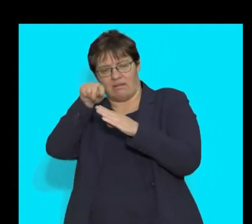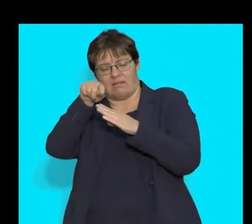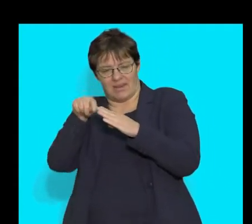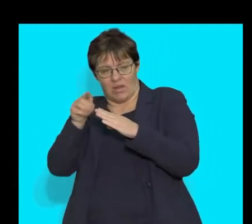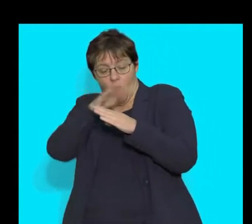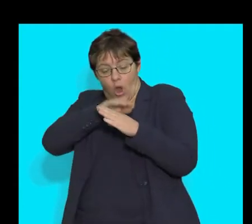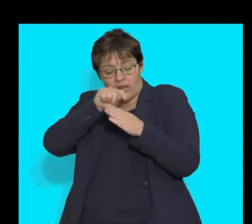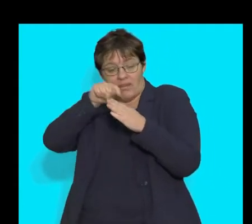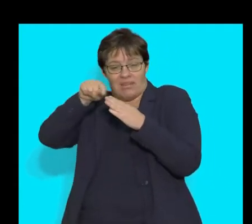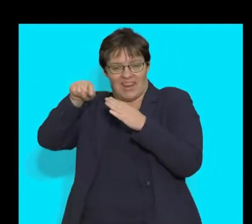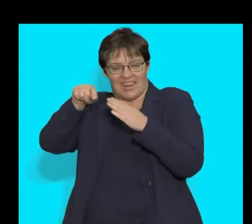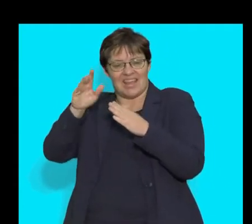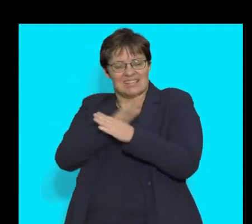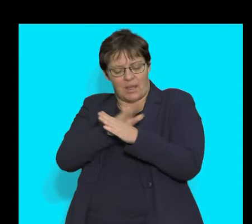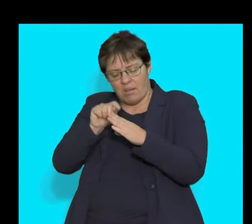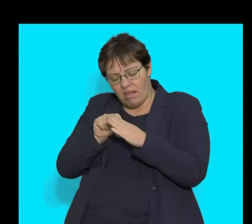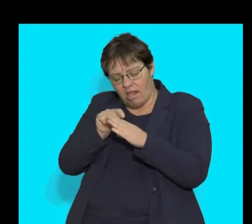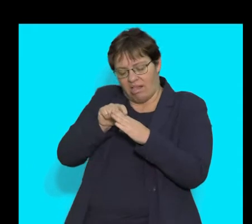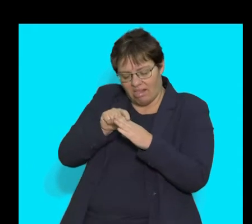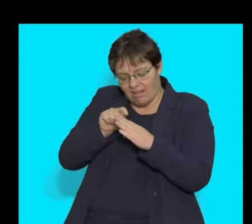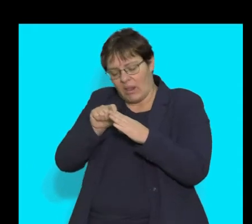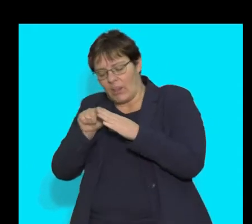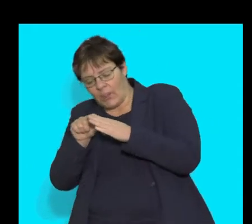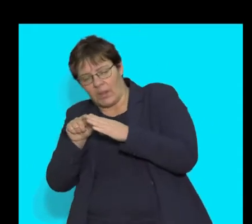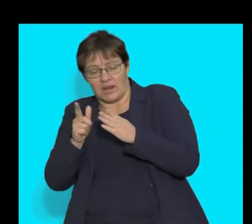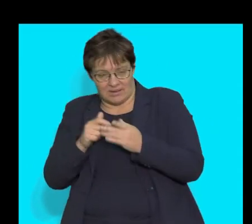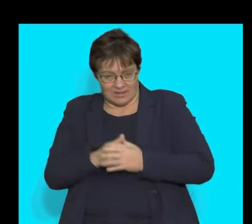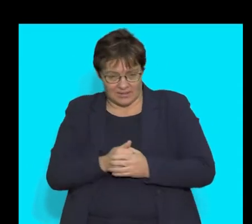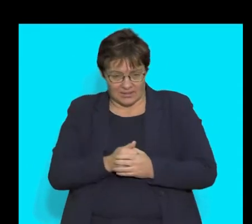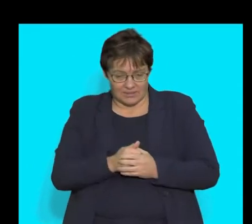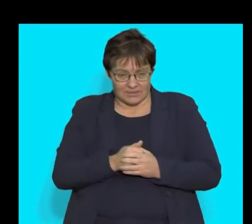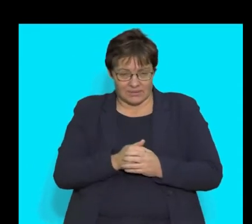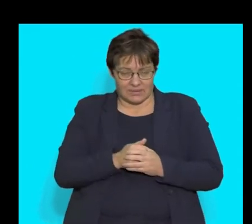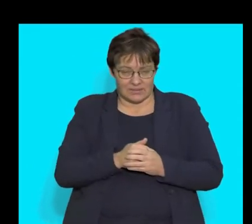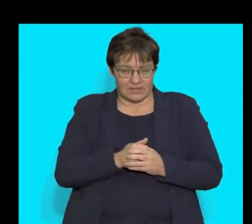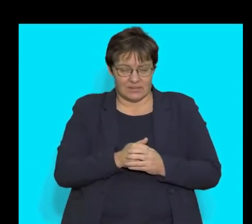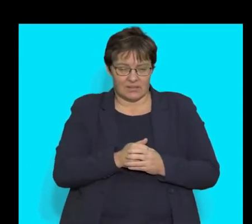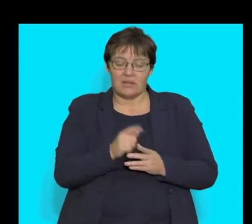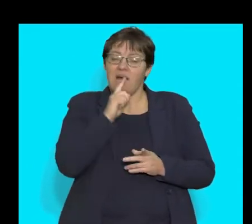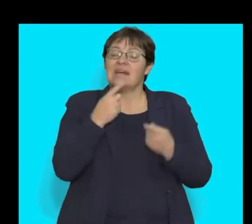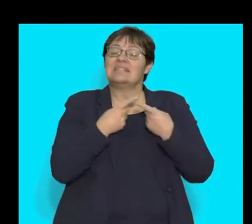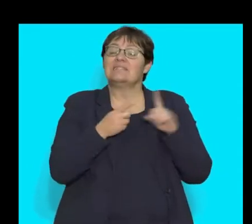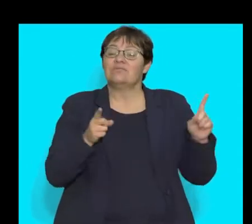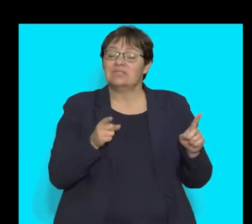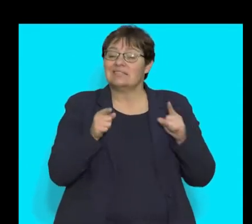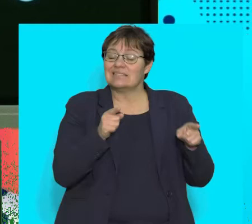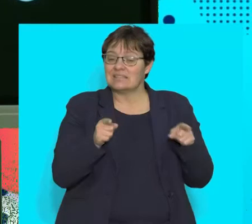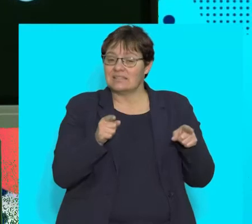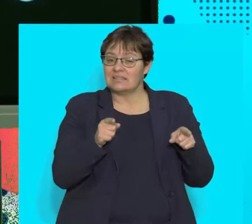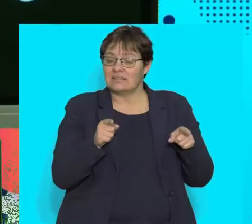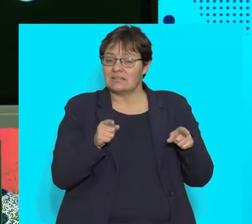not on the line. That one is slightly below, this one is slightly above. The difference between